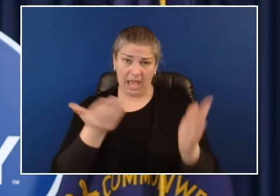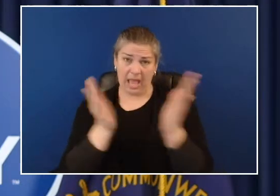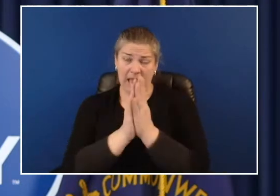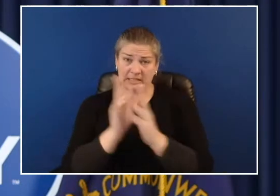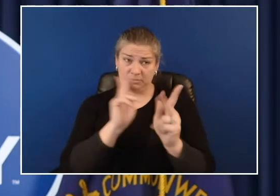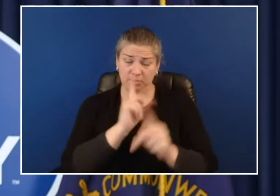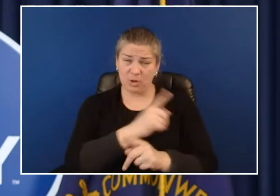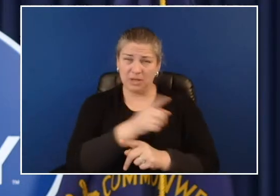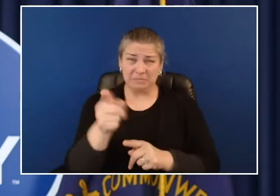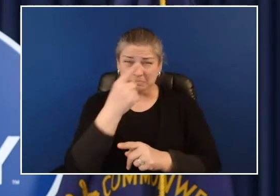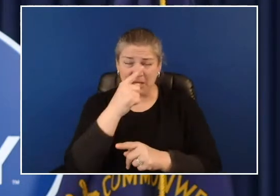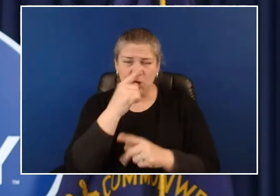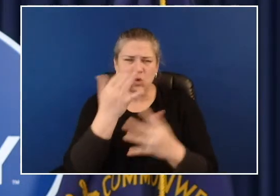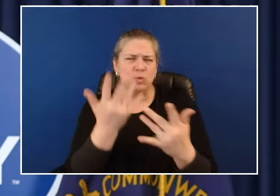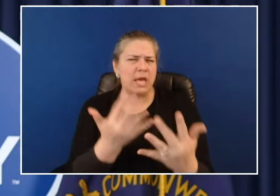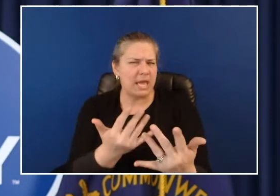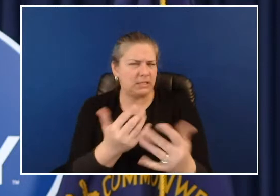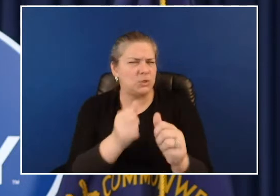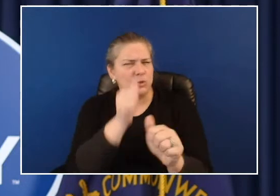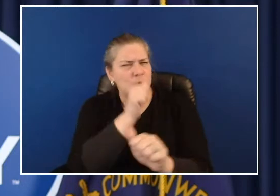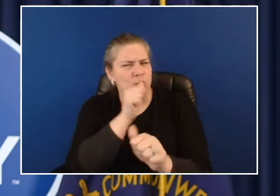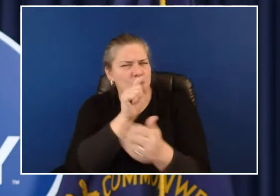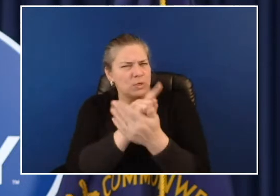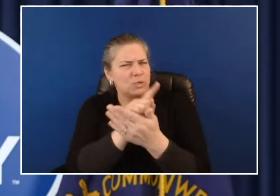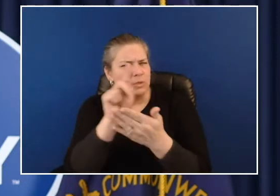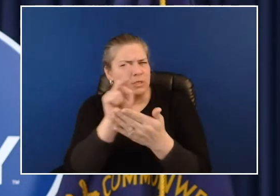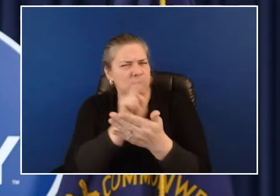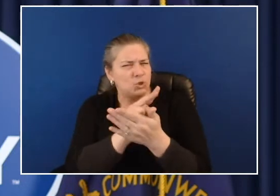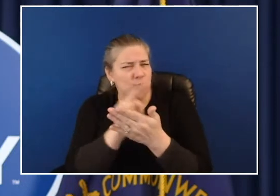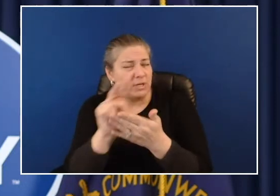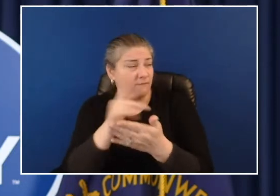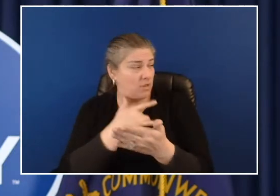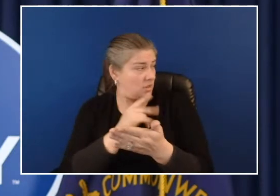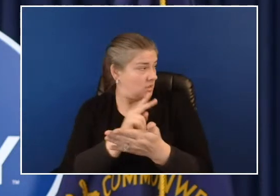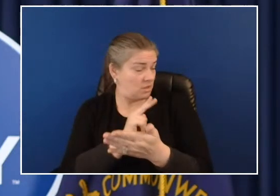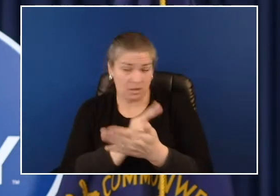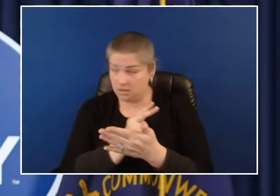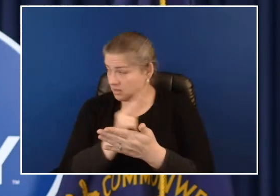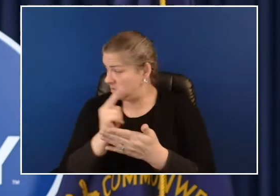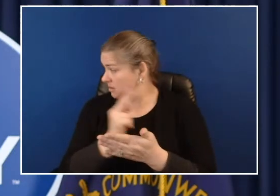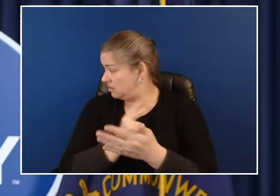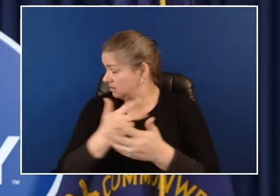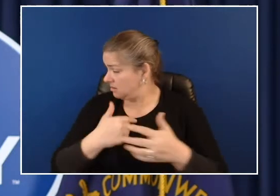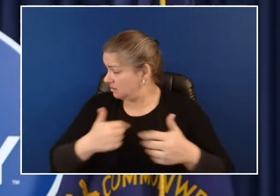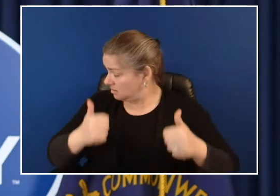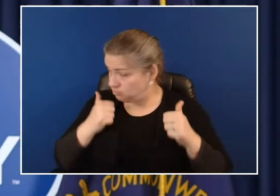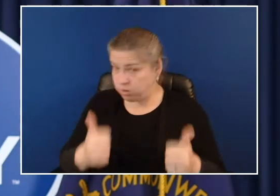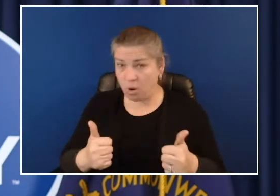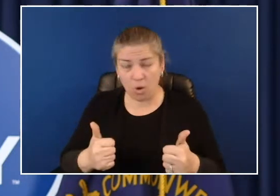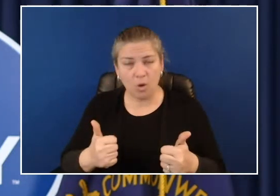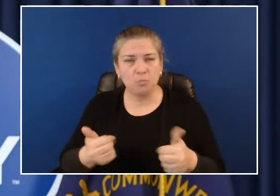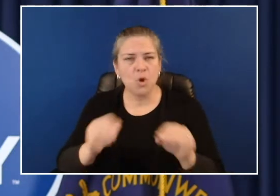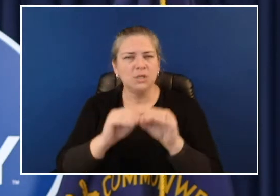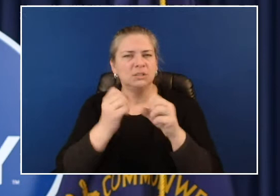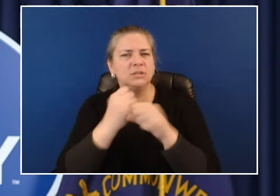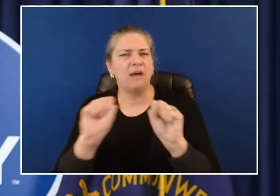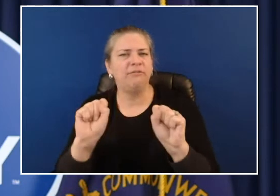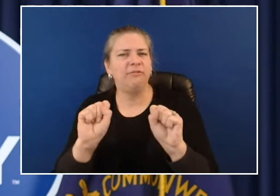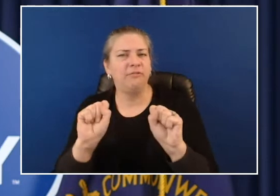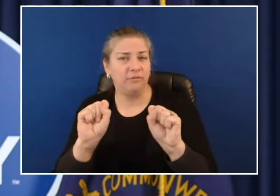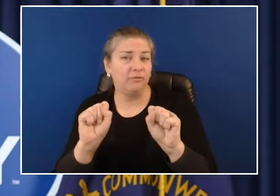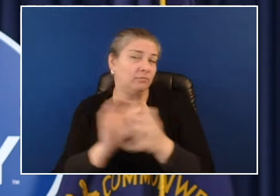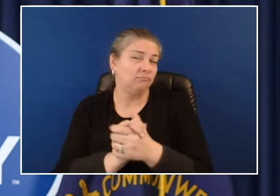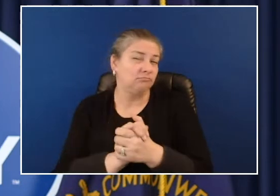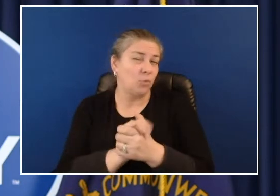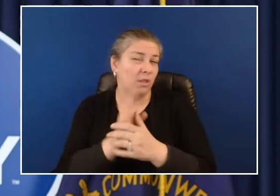these next couple weeks, because once you're in a really good place, then it's going to be a lot safer for our kids.